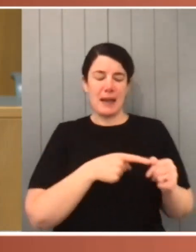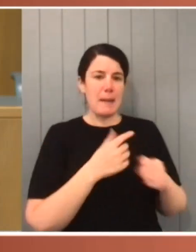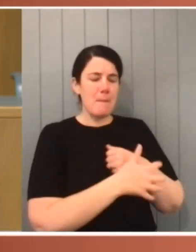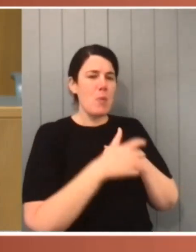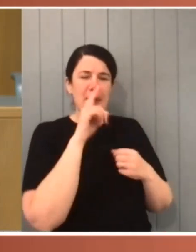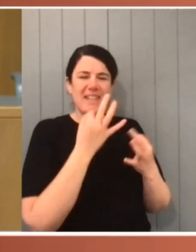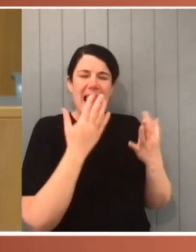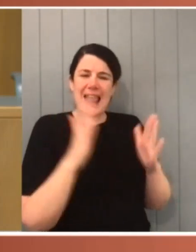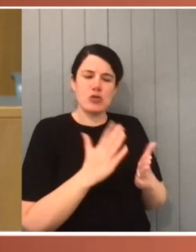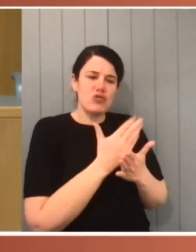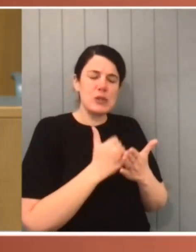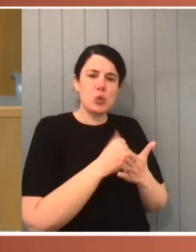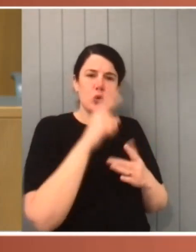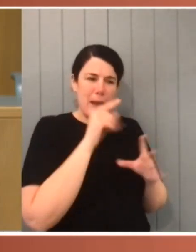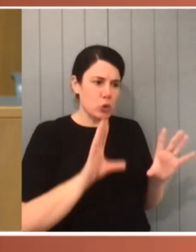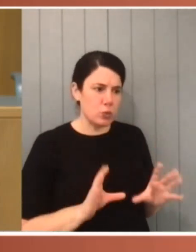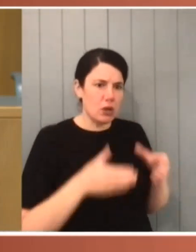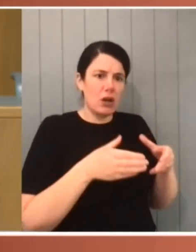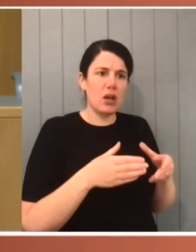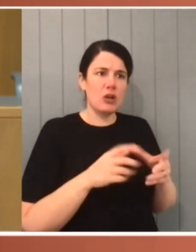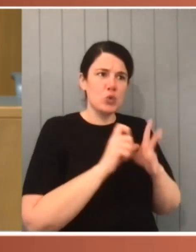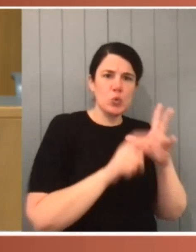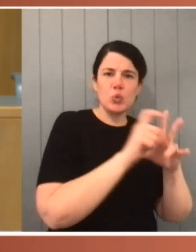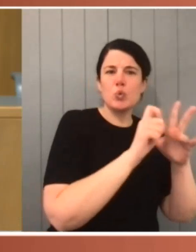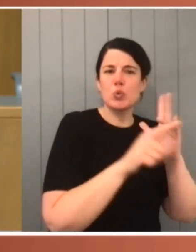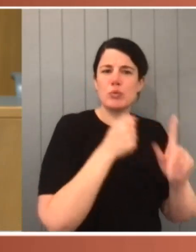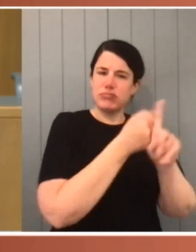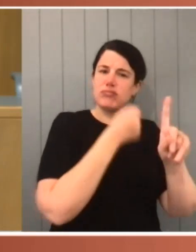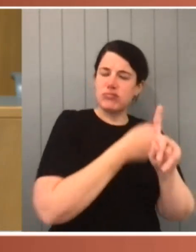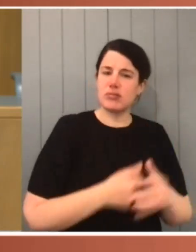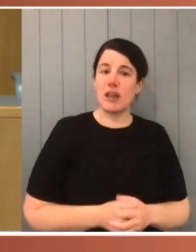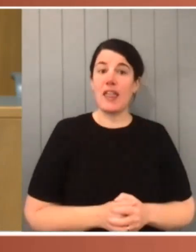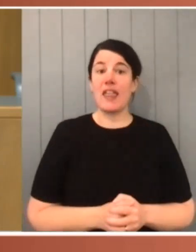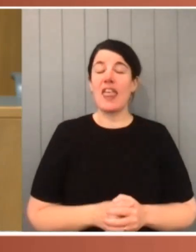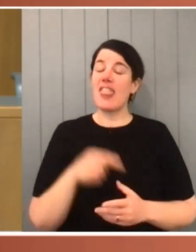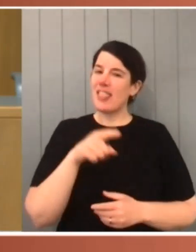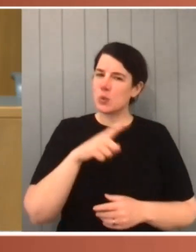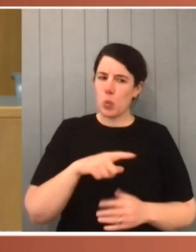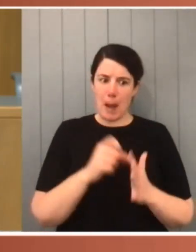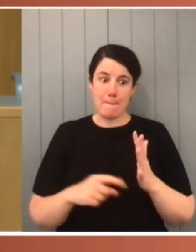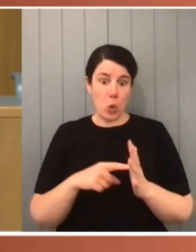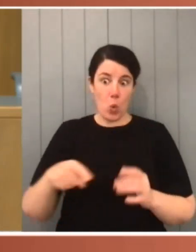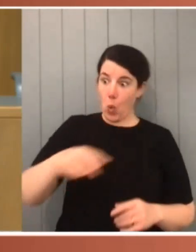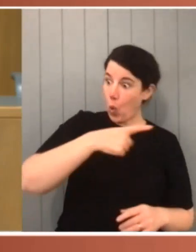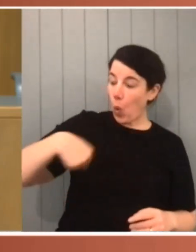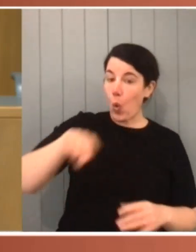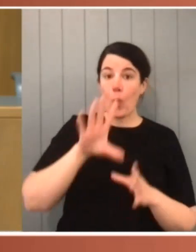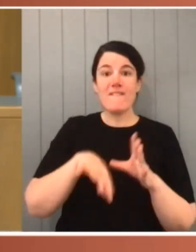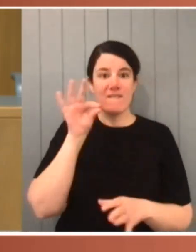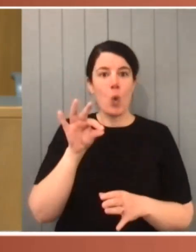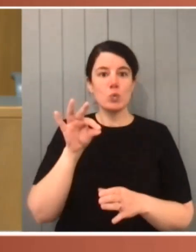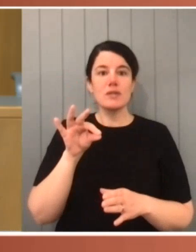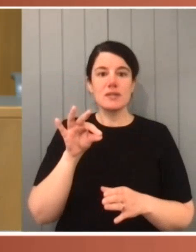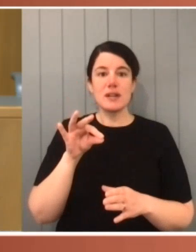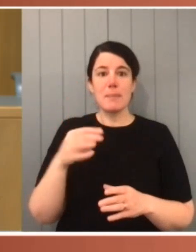that all members of disadvantaged groups vote, because otherwise some of them may think, why should I vote if other members of my